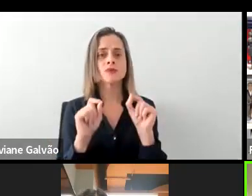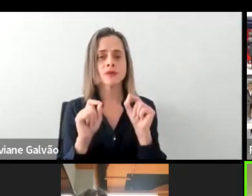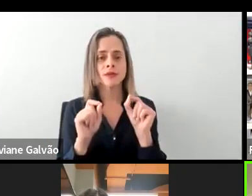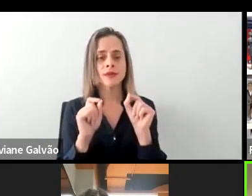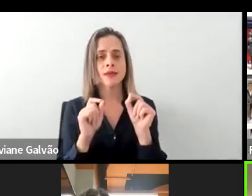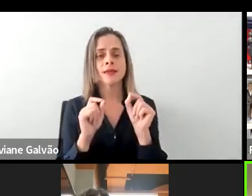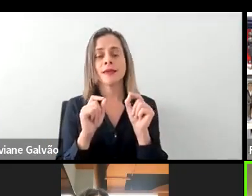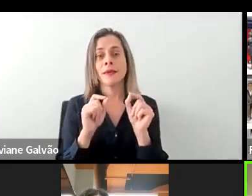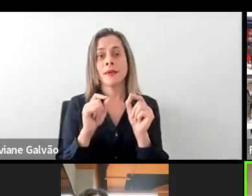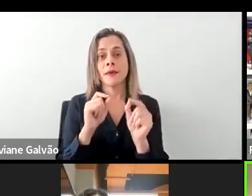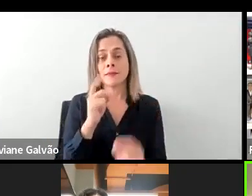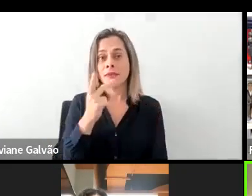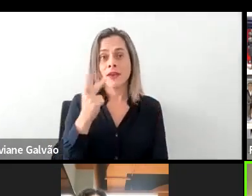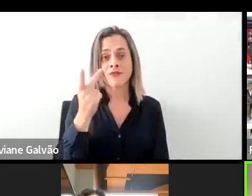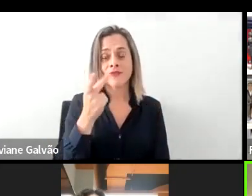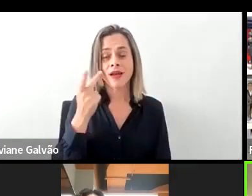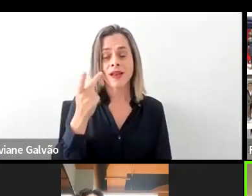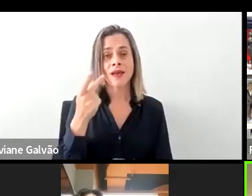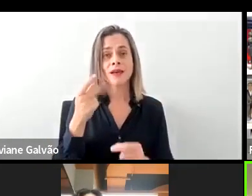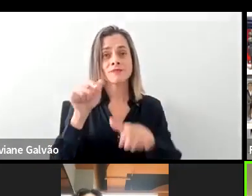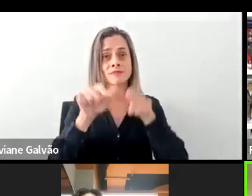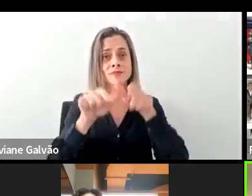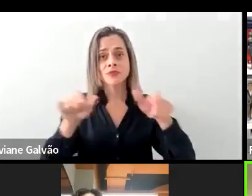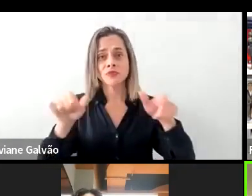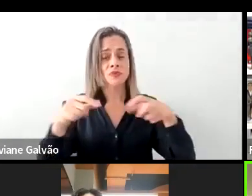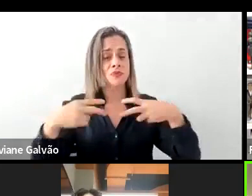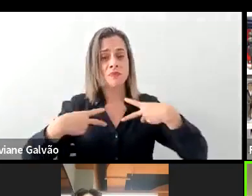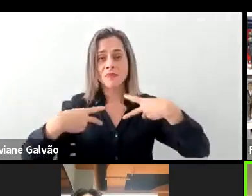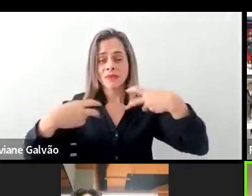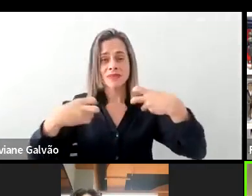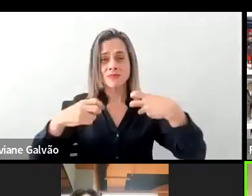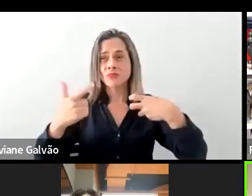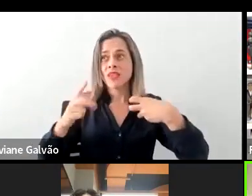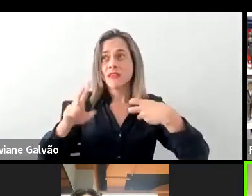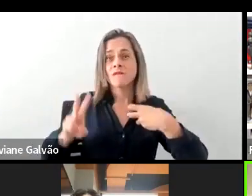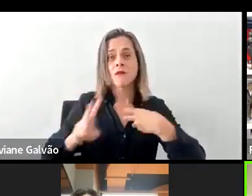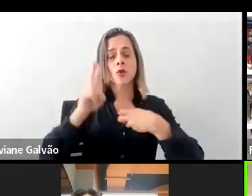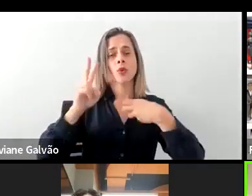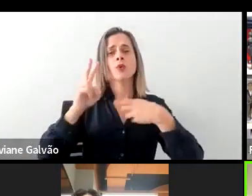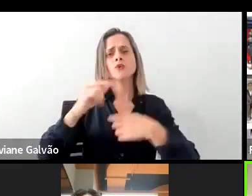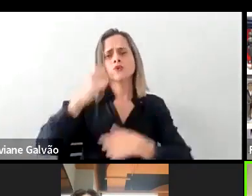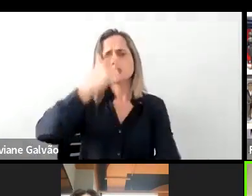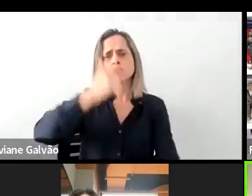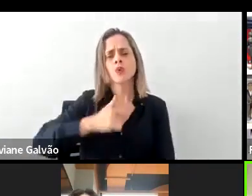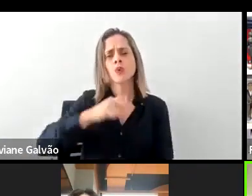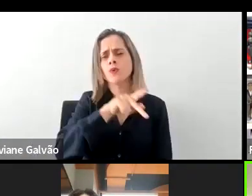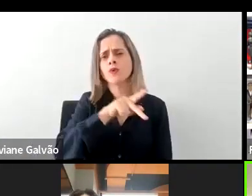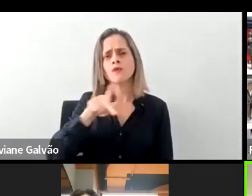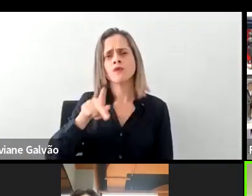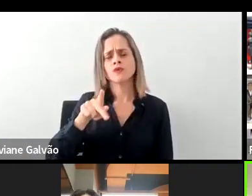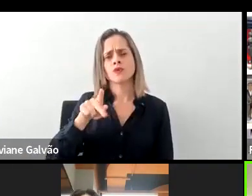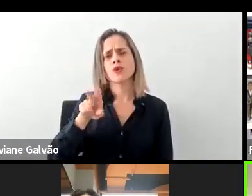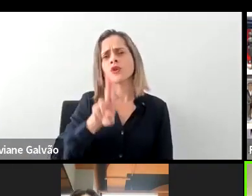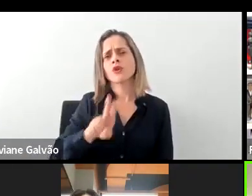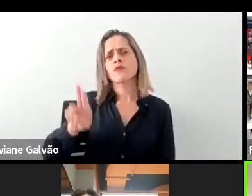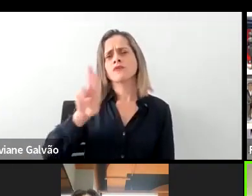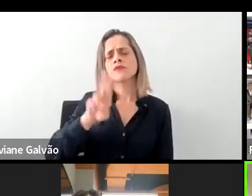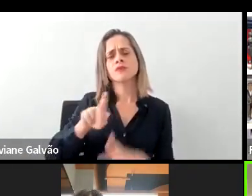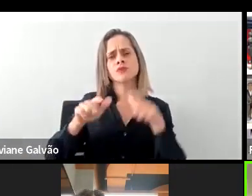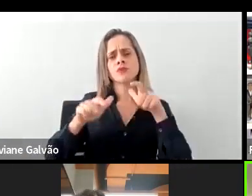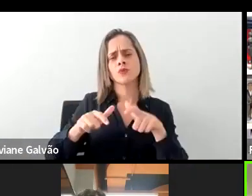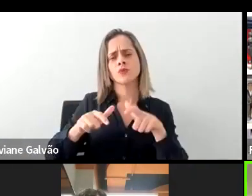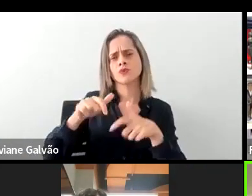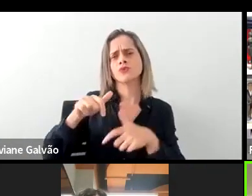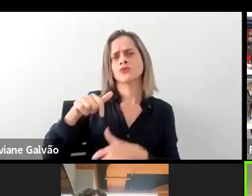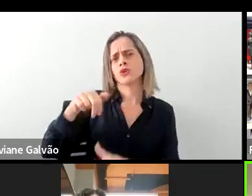York, in uh-huh. small town in New York. But I wrote down what I wanted to say here, but